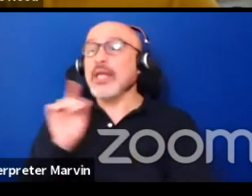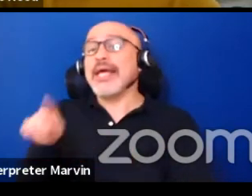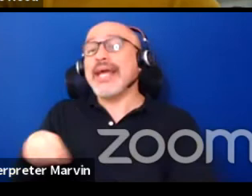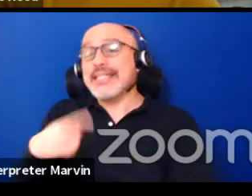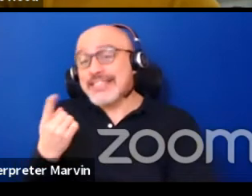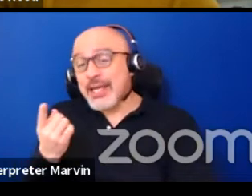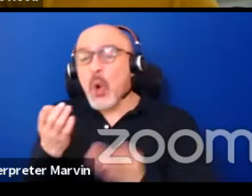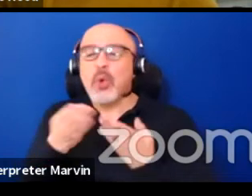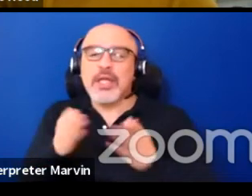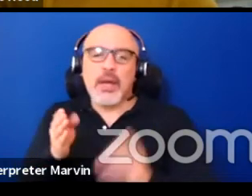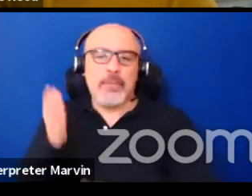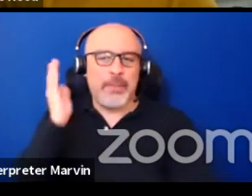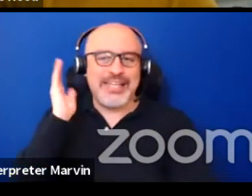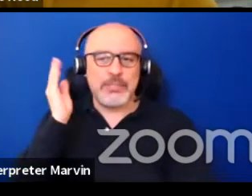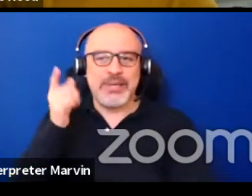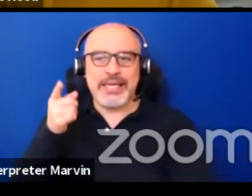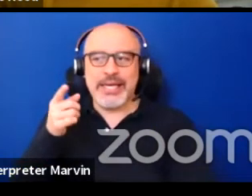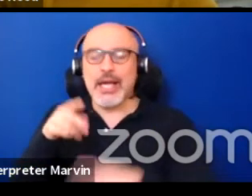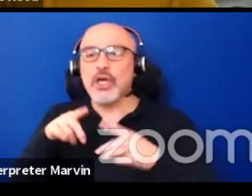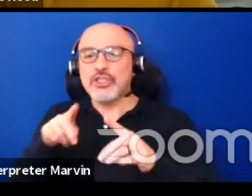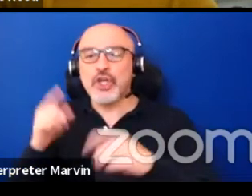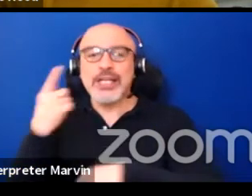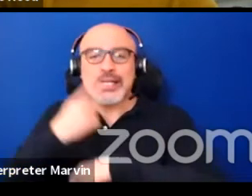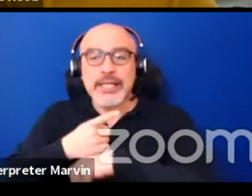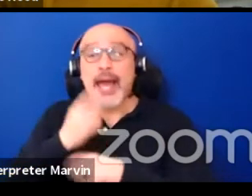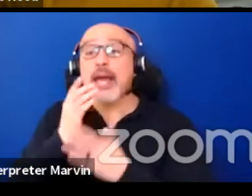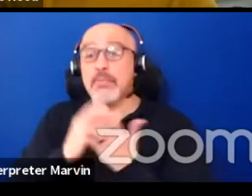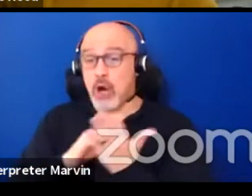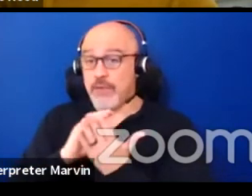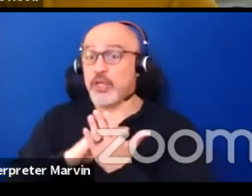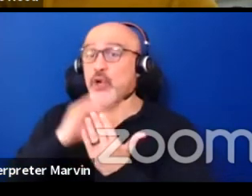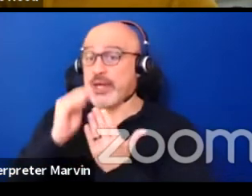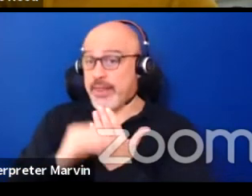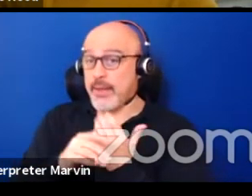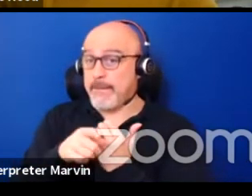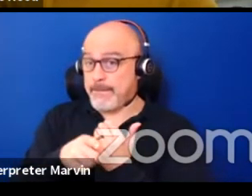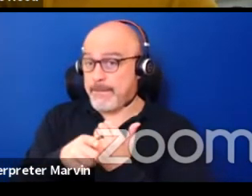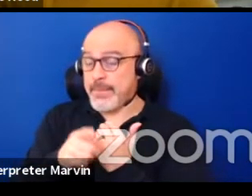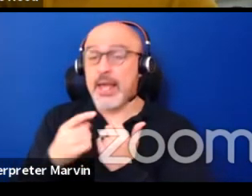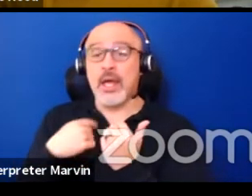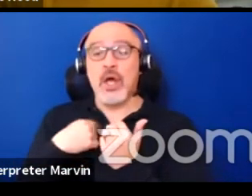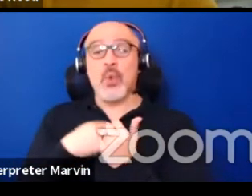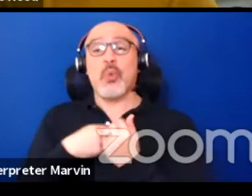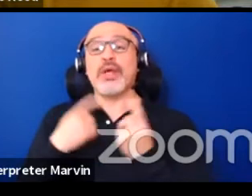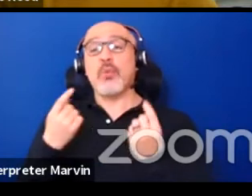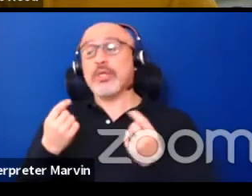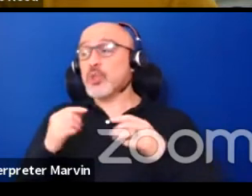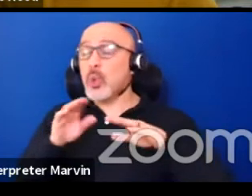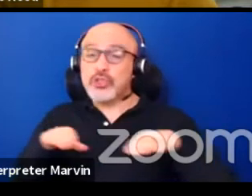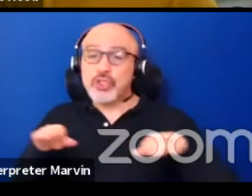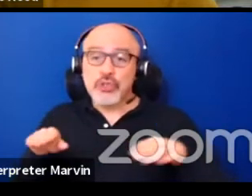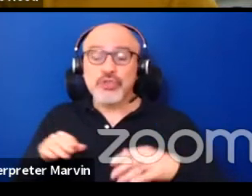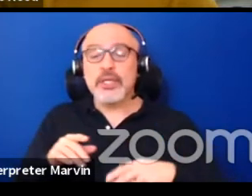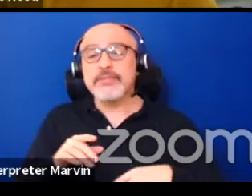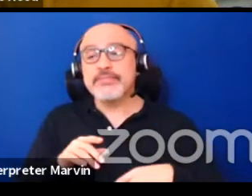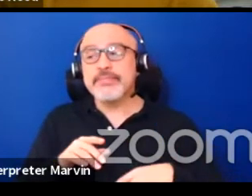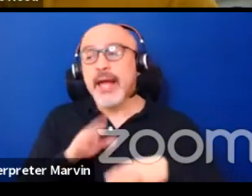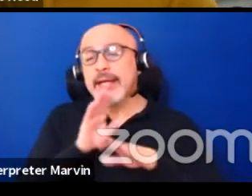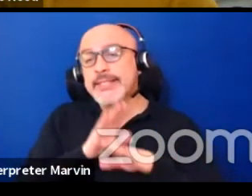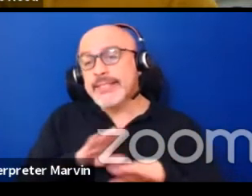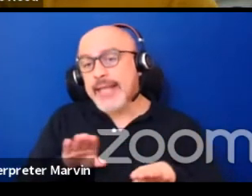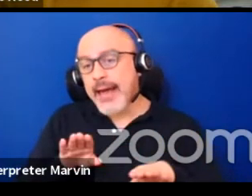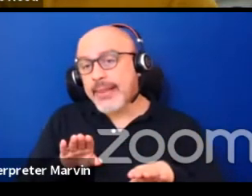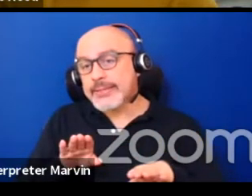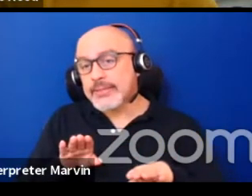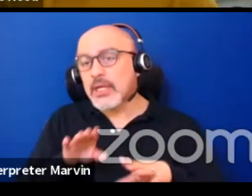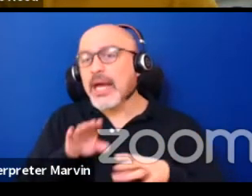offered during the day as part of curriculum. And what we do is we take children who are silent, are silenced